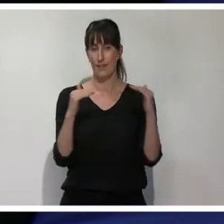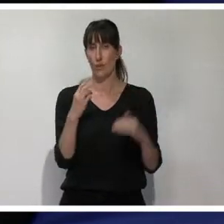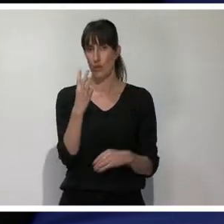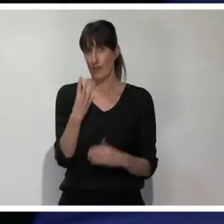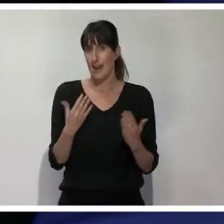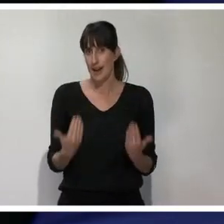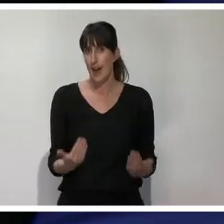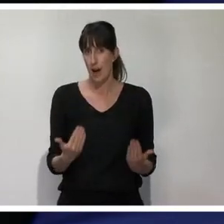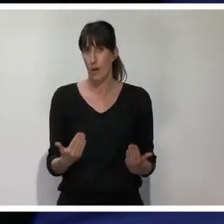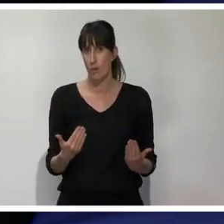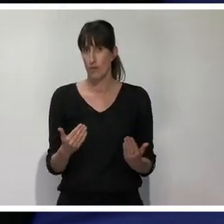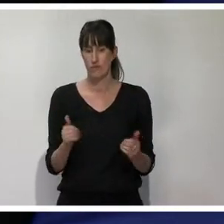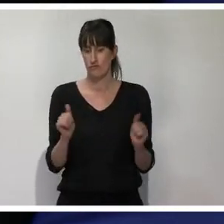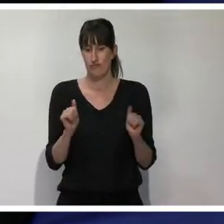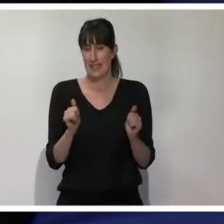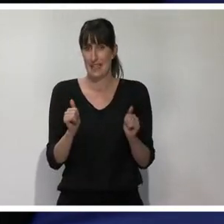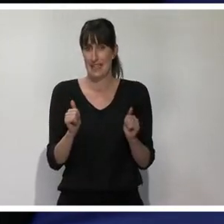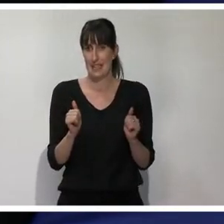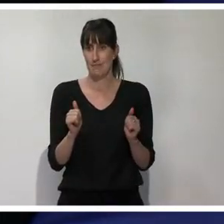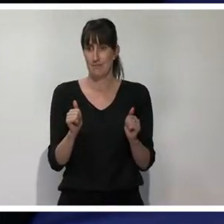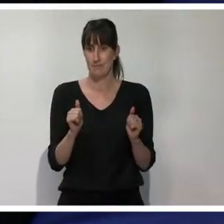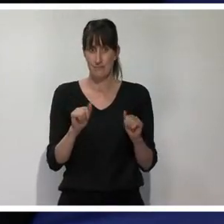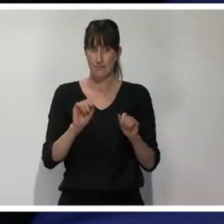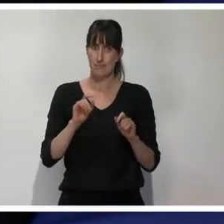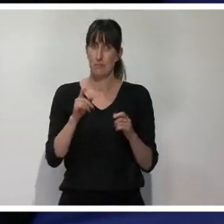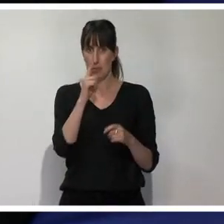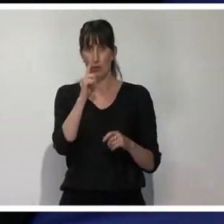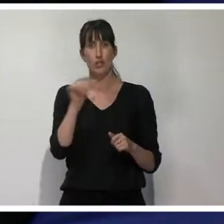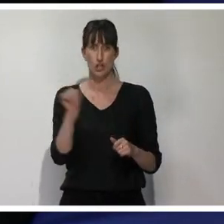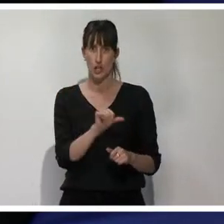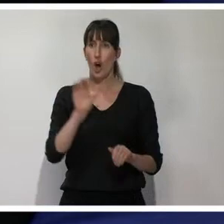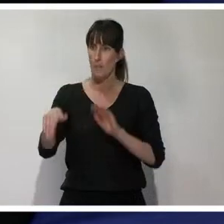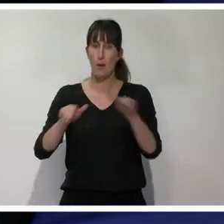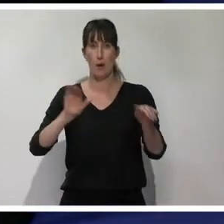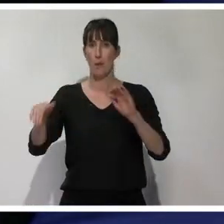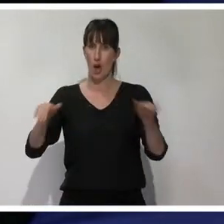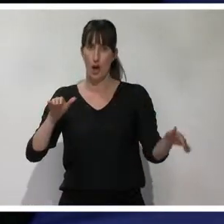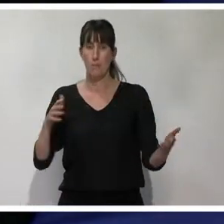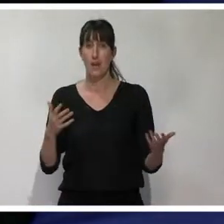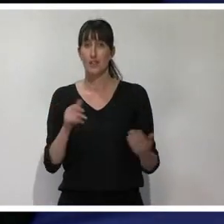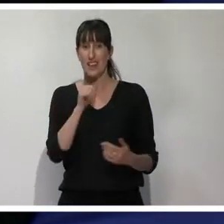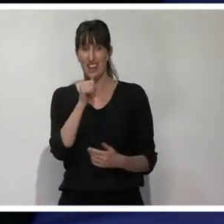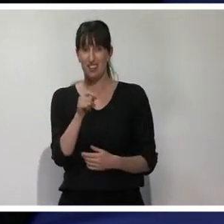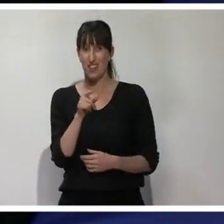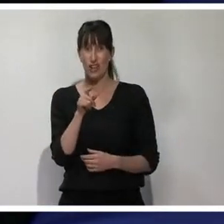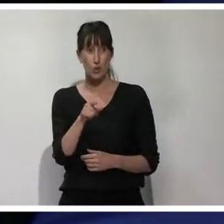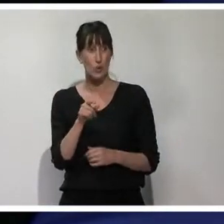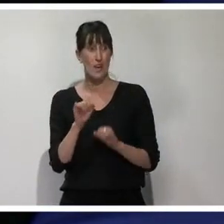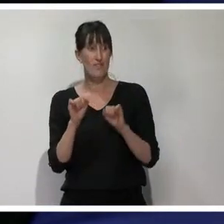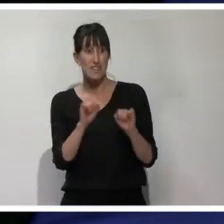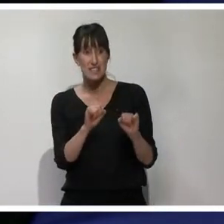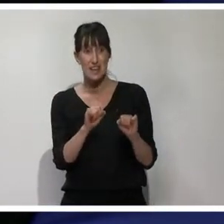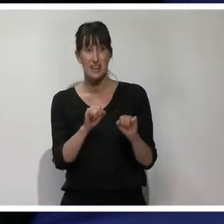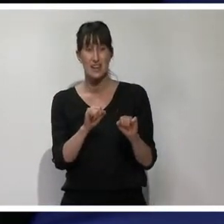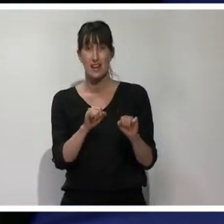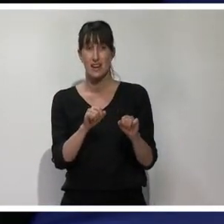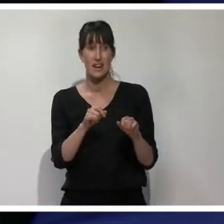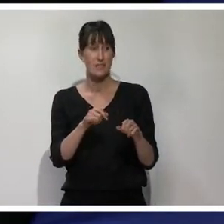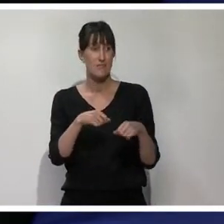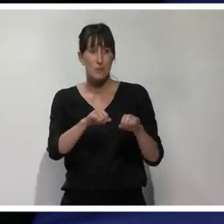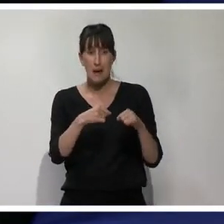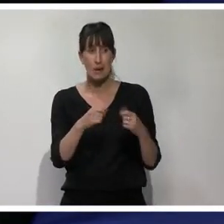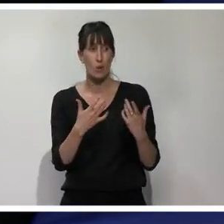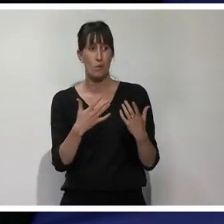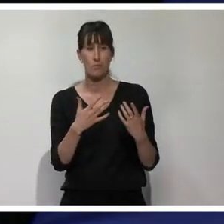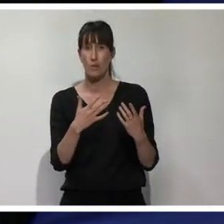situation. So anyone who may have been in those businesses that they may have visited, although there have been no other locations that have